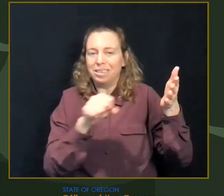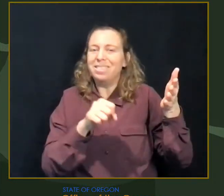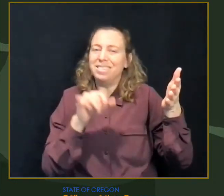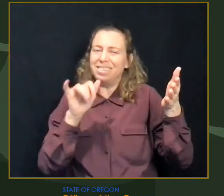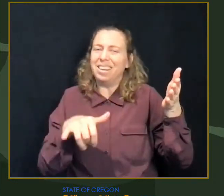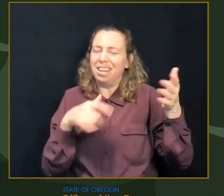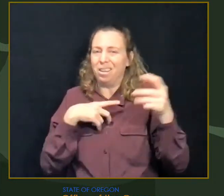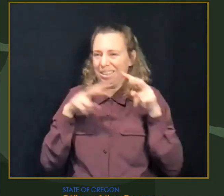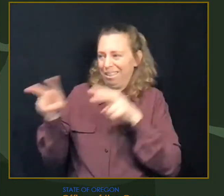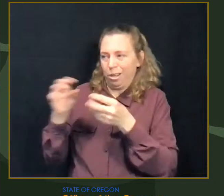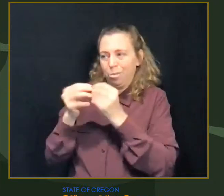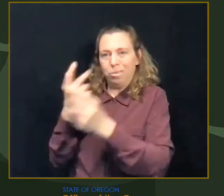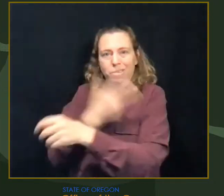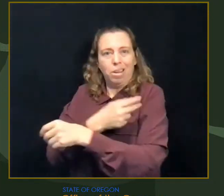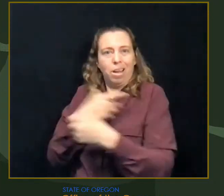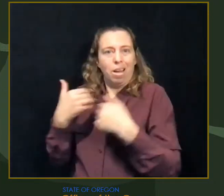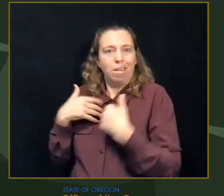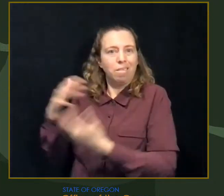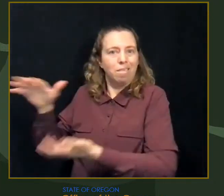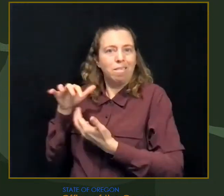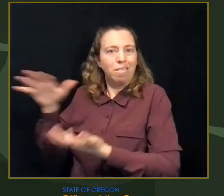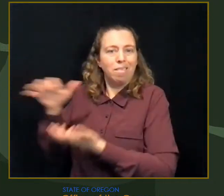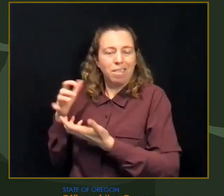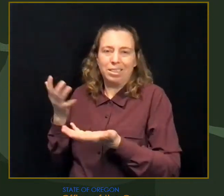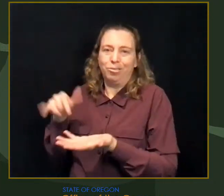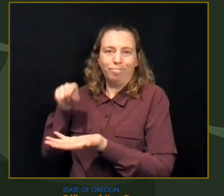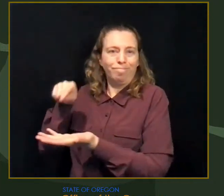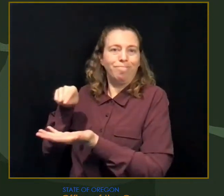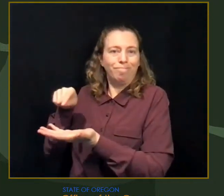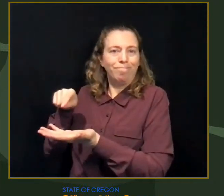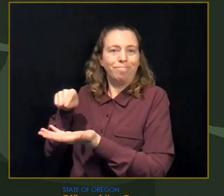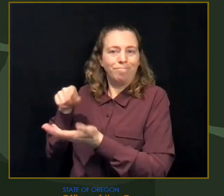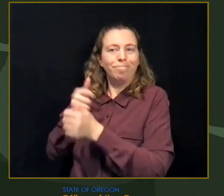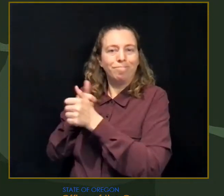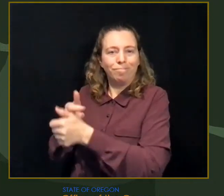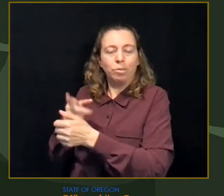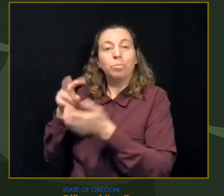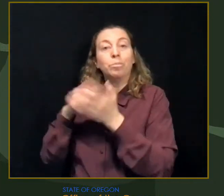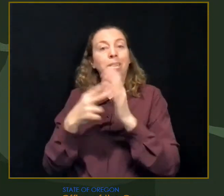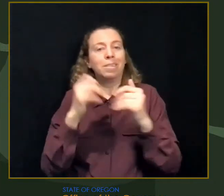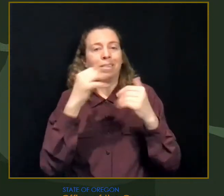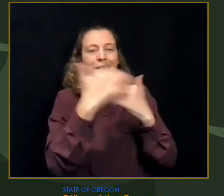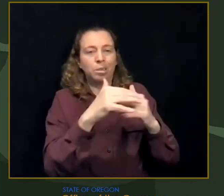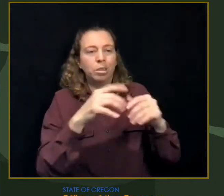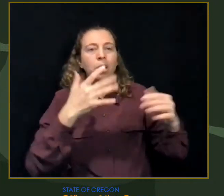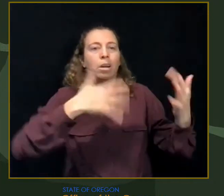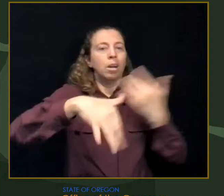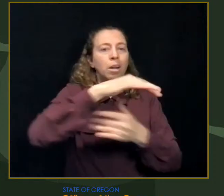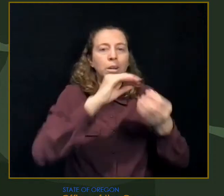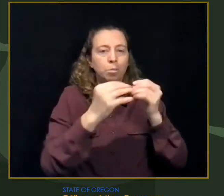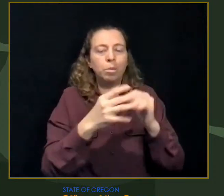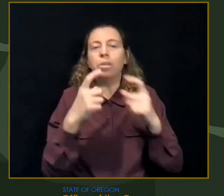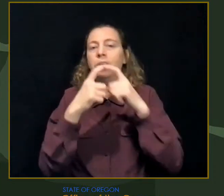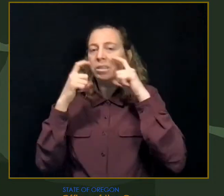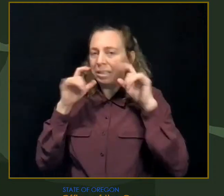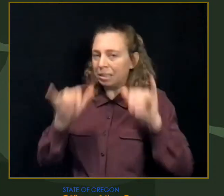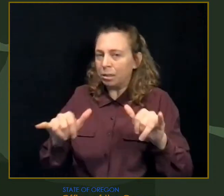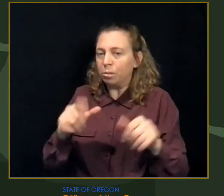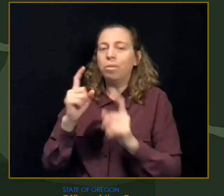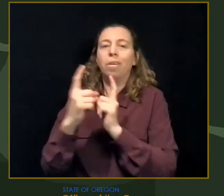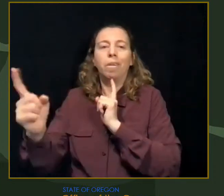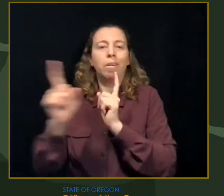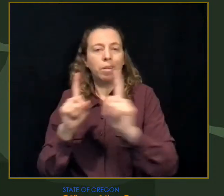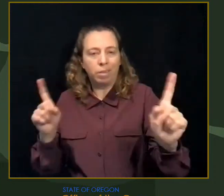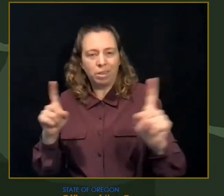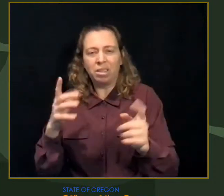higher risk gatherings, and by wearing our mask and keeping our distance for the next few weeks, we should be in a place where COVID is